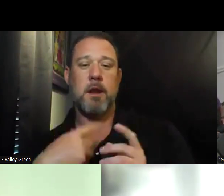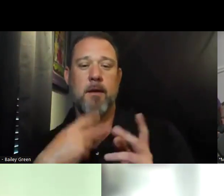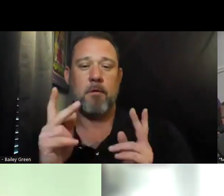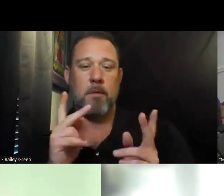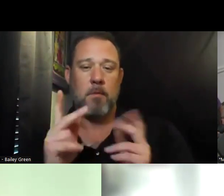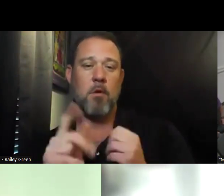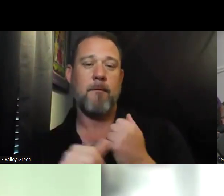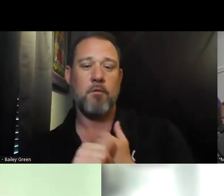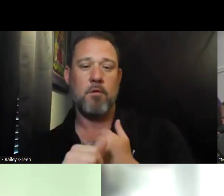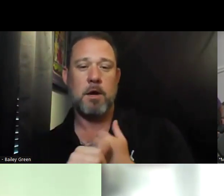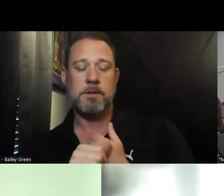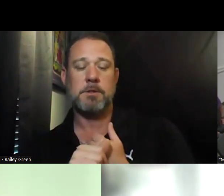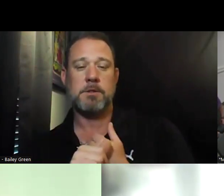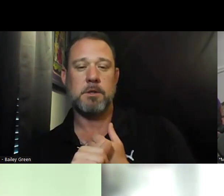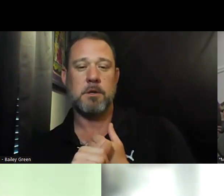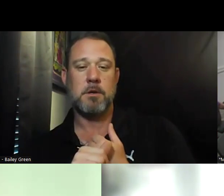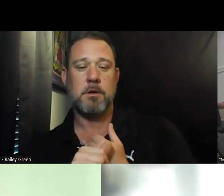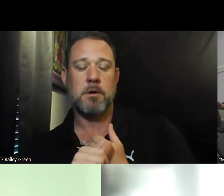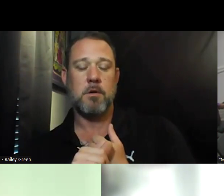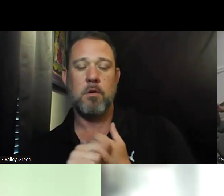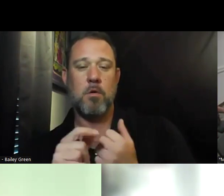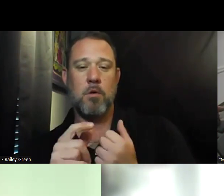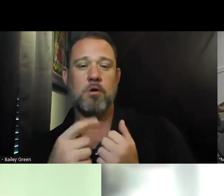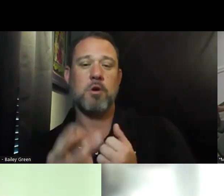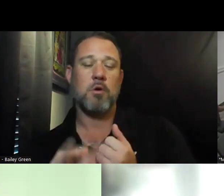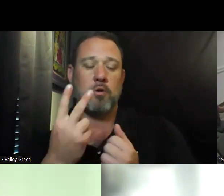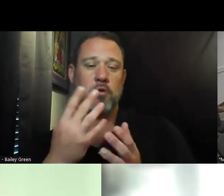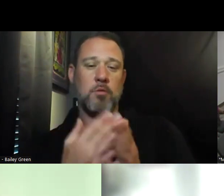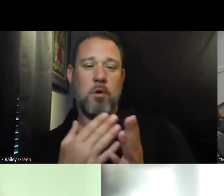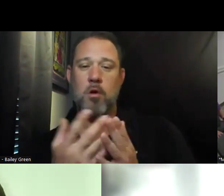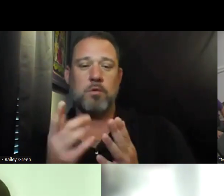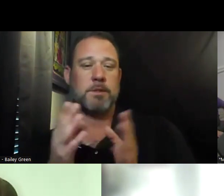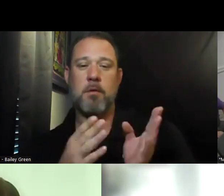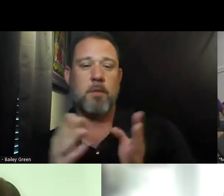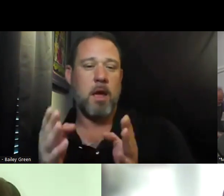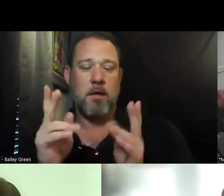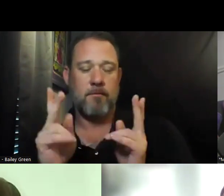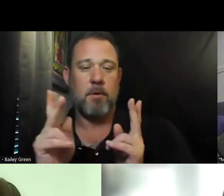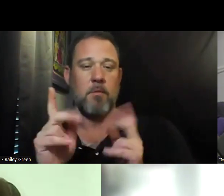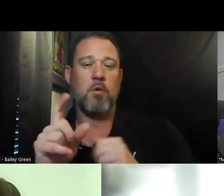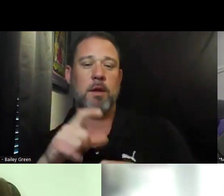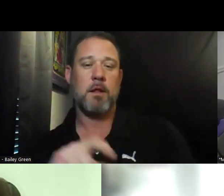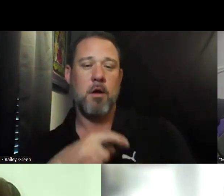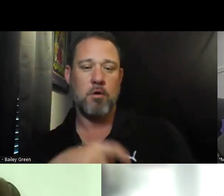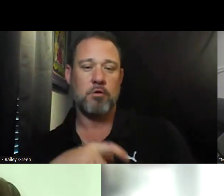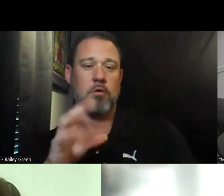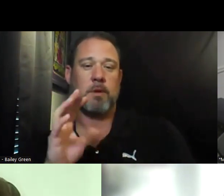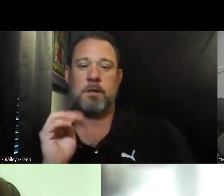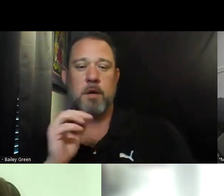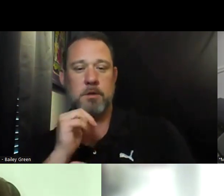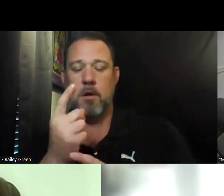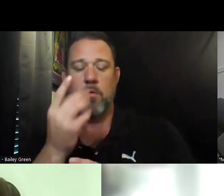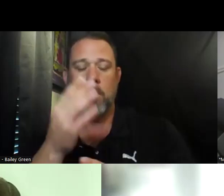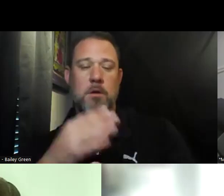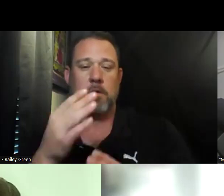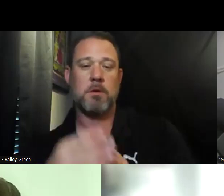at risk and just living there. So, so two parts, like, what is the pathway for people who really need long-term case management, that it's not a one and done thing